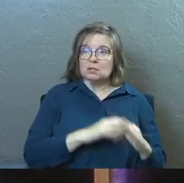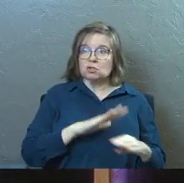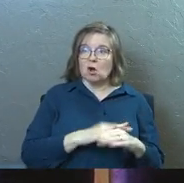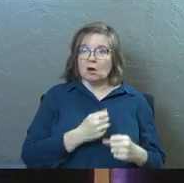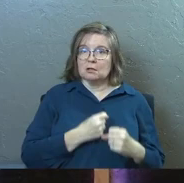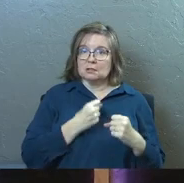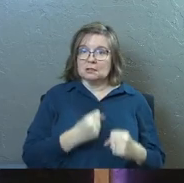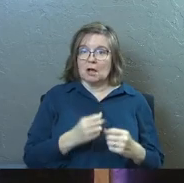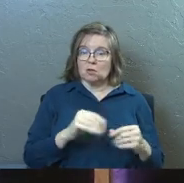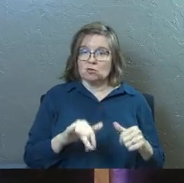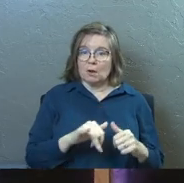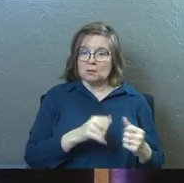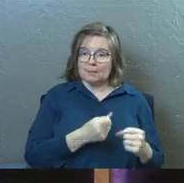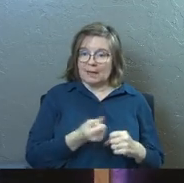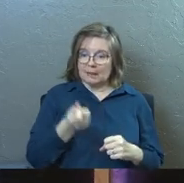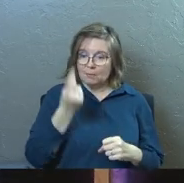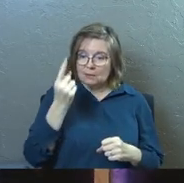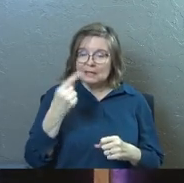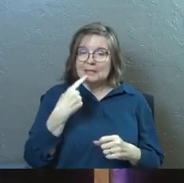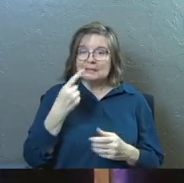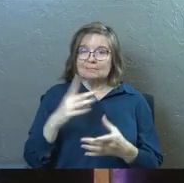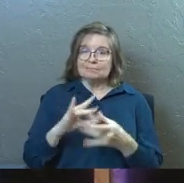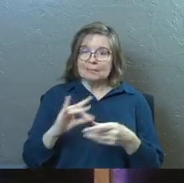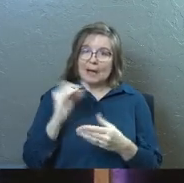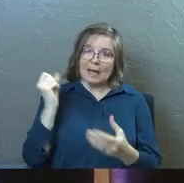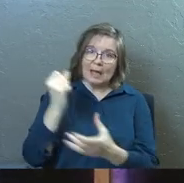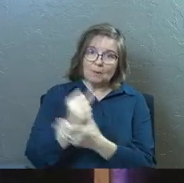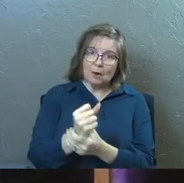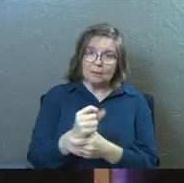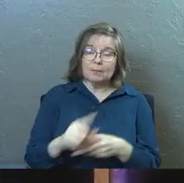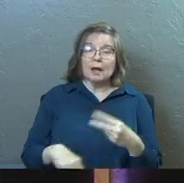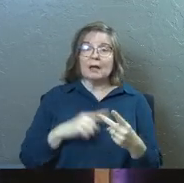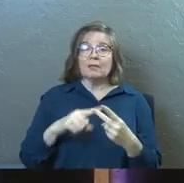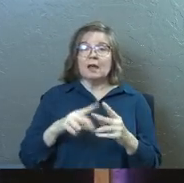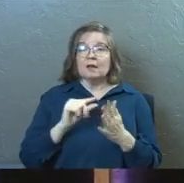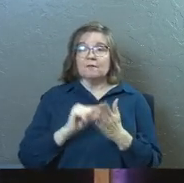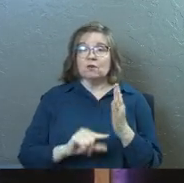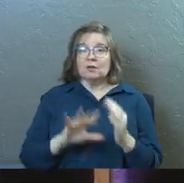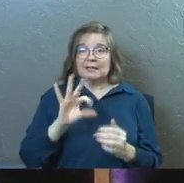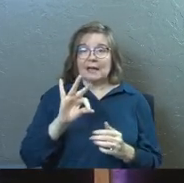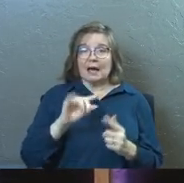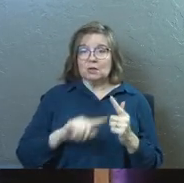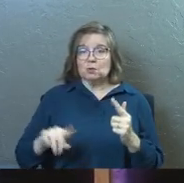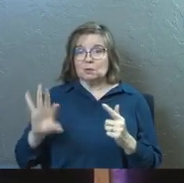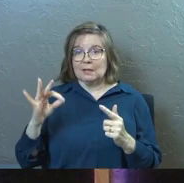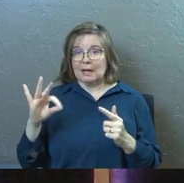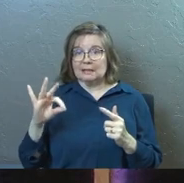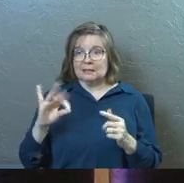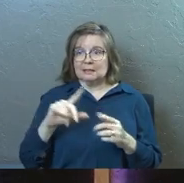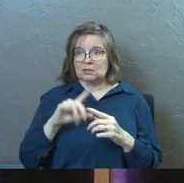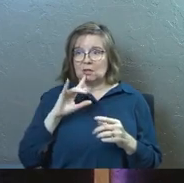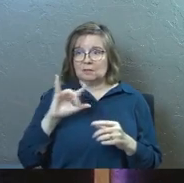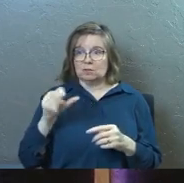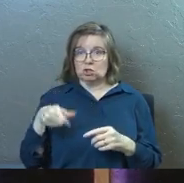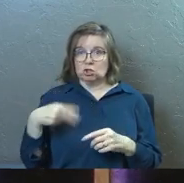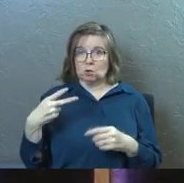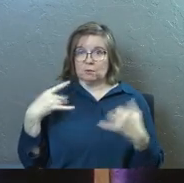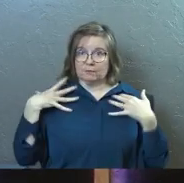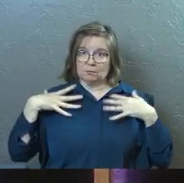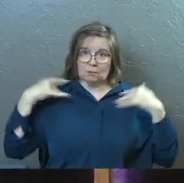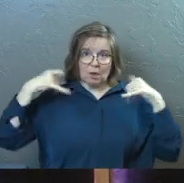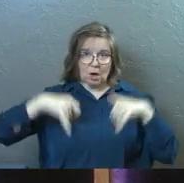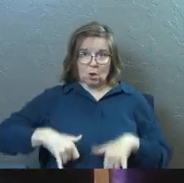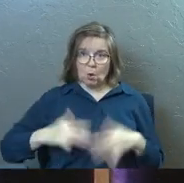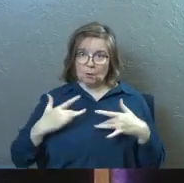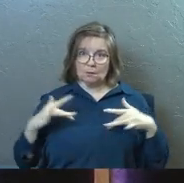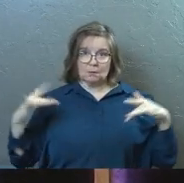on solid ground and tells them about Abraham. And then in verse 9-19, he gets all the way to Joseph, who wore the amazing technicolor dream coat,